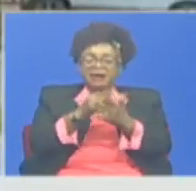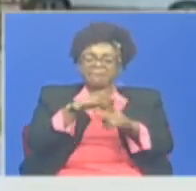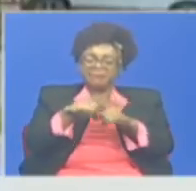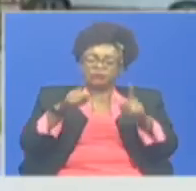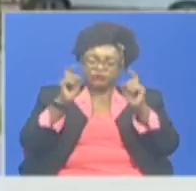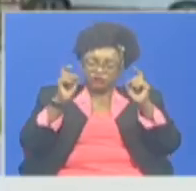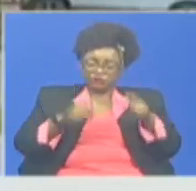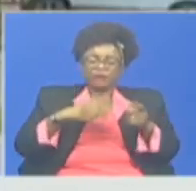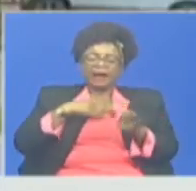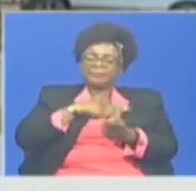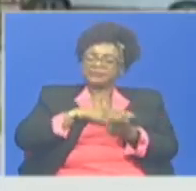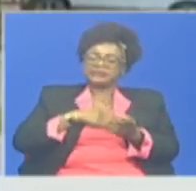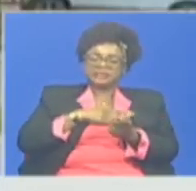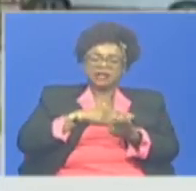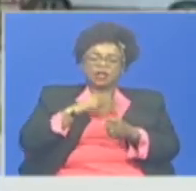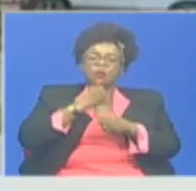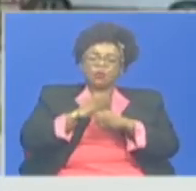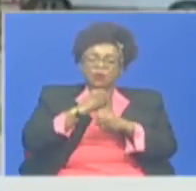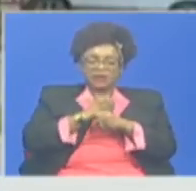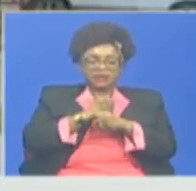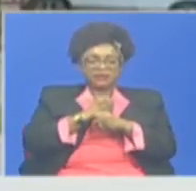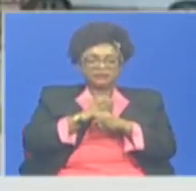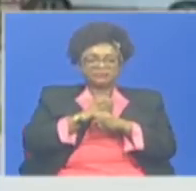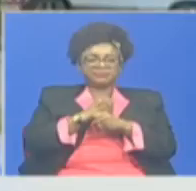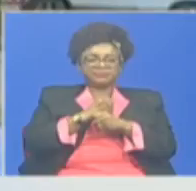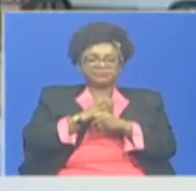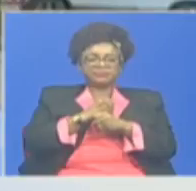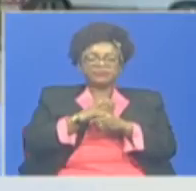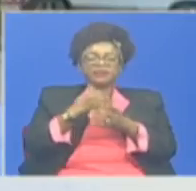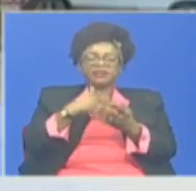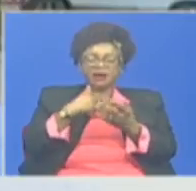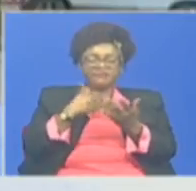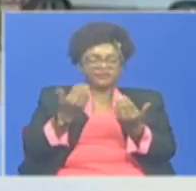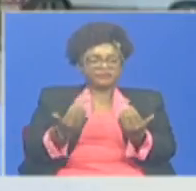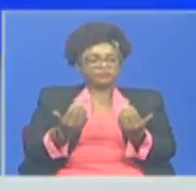tough working ground they have currently.